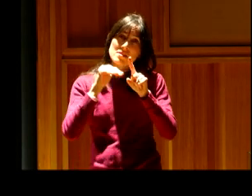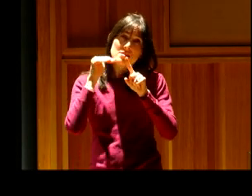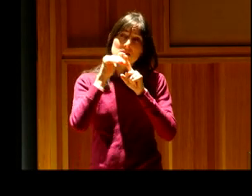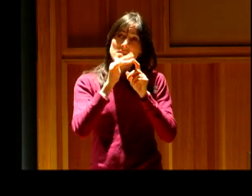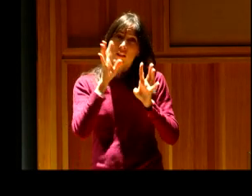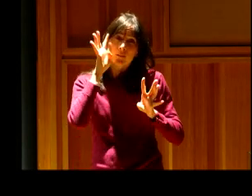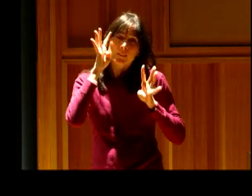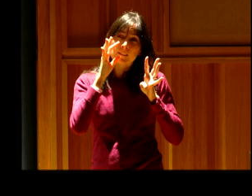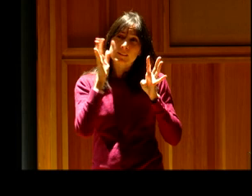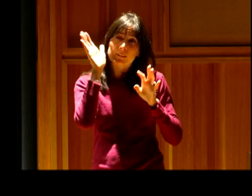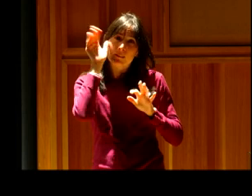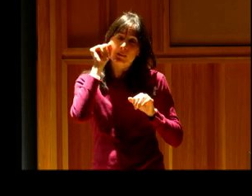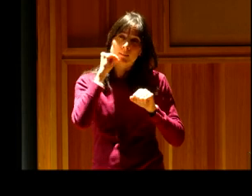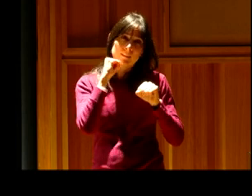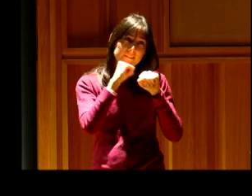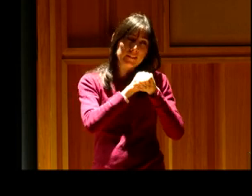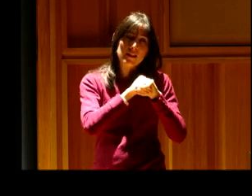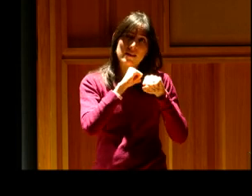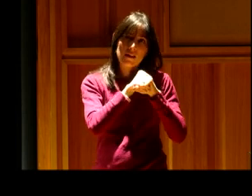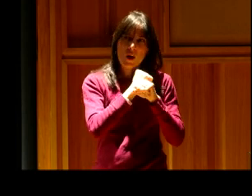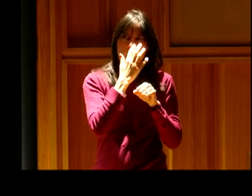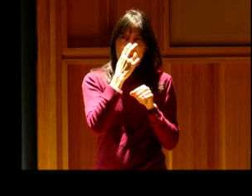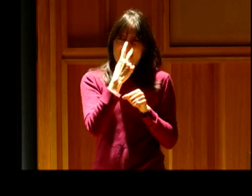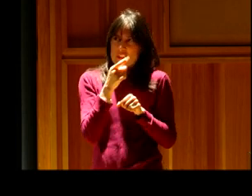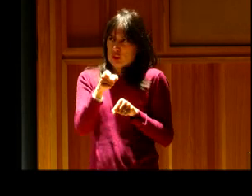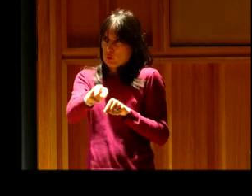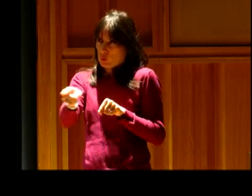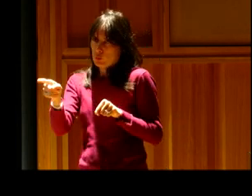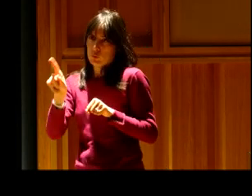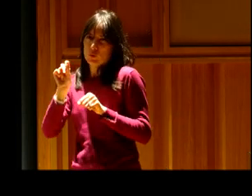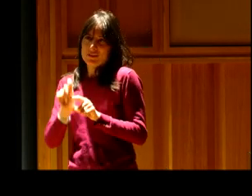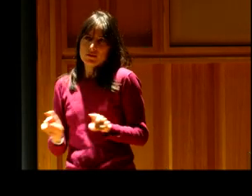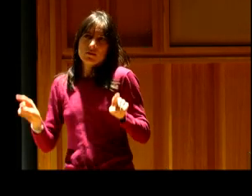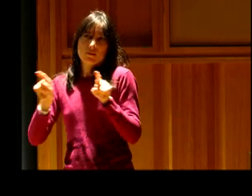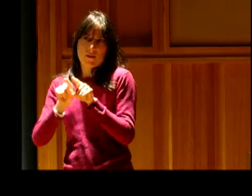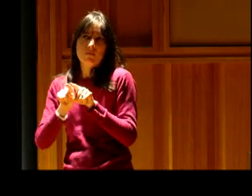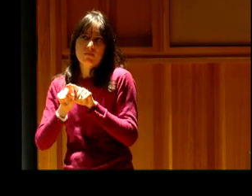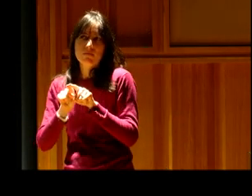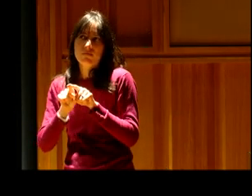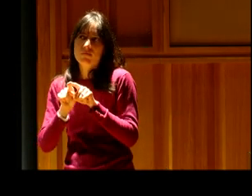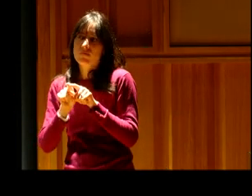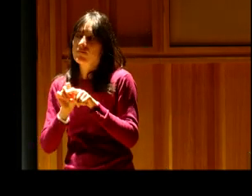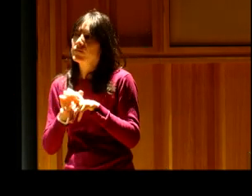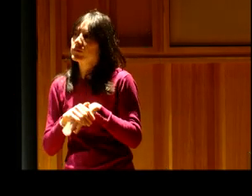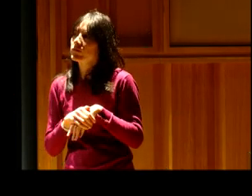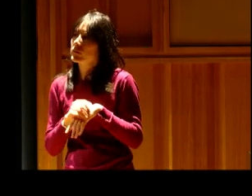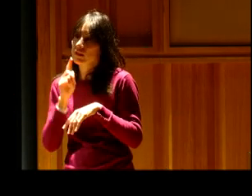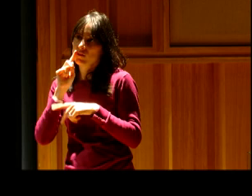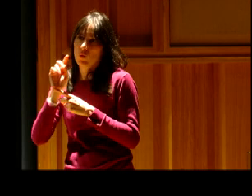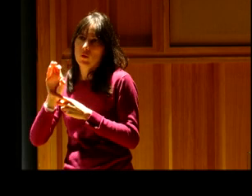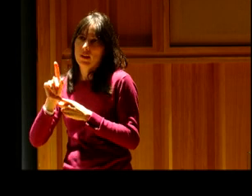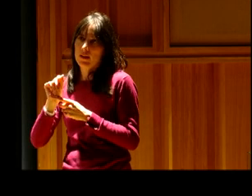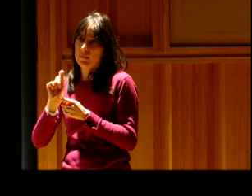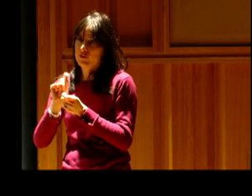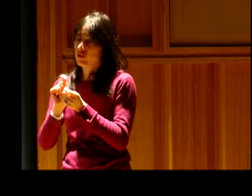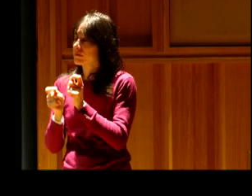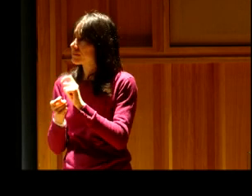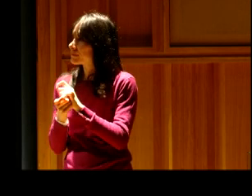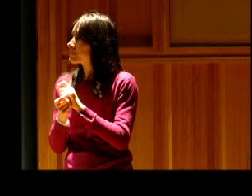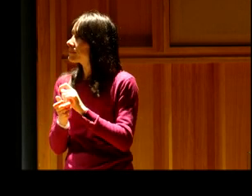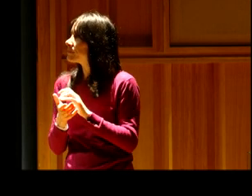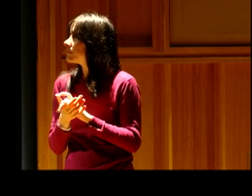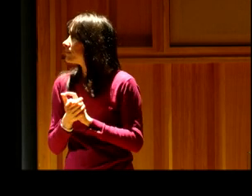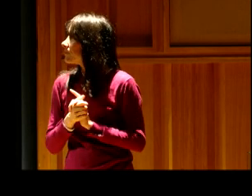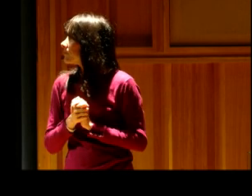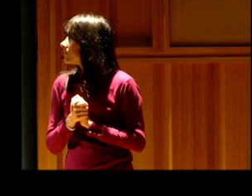same tenacity to fight this global threat. And much the way that those folks